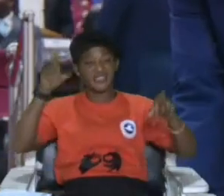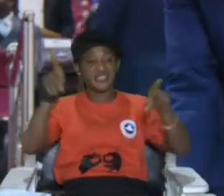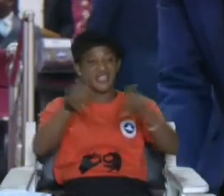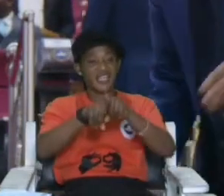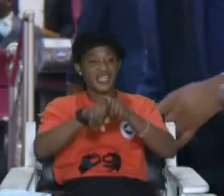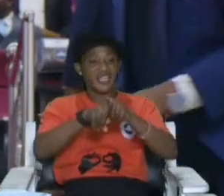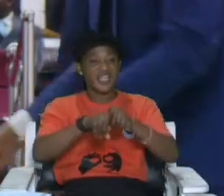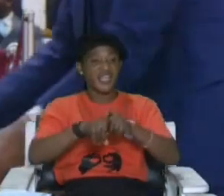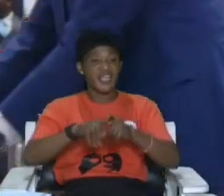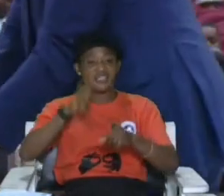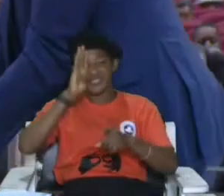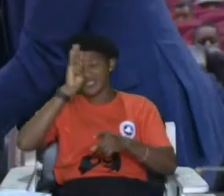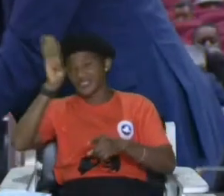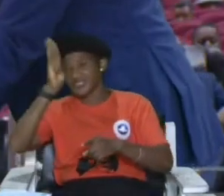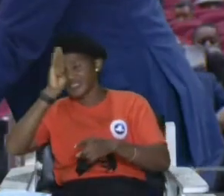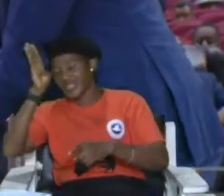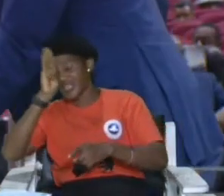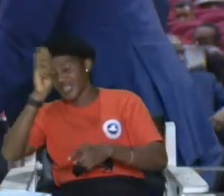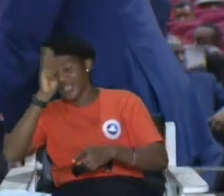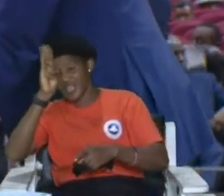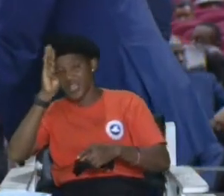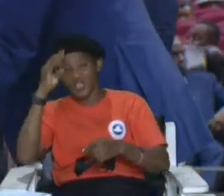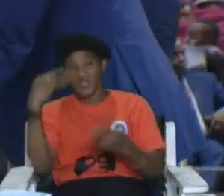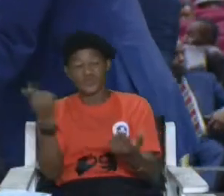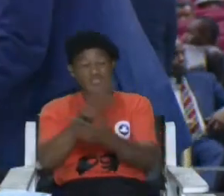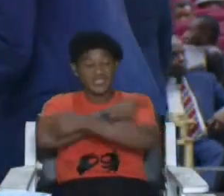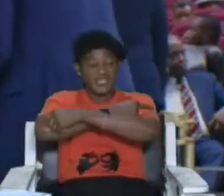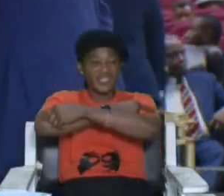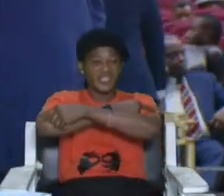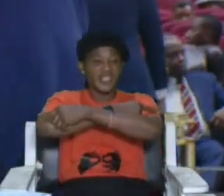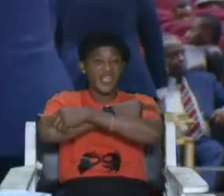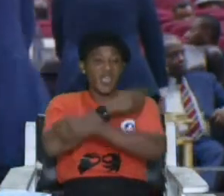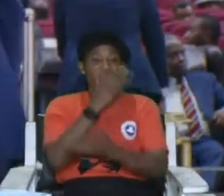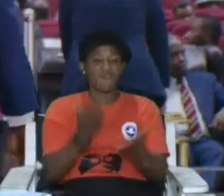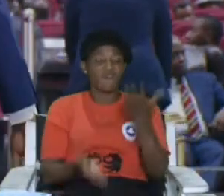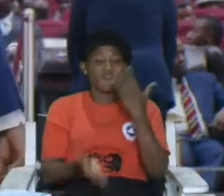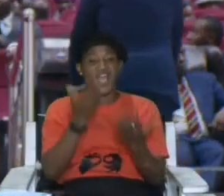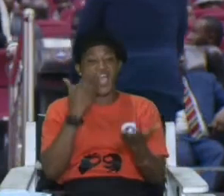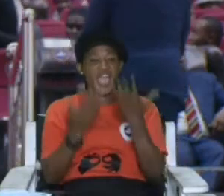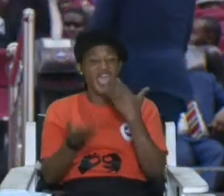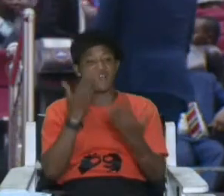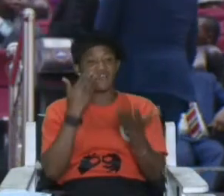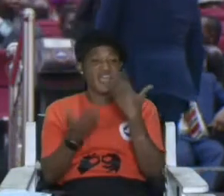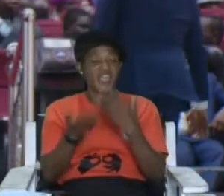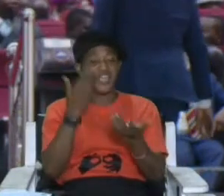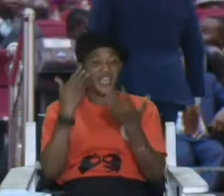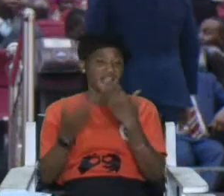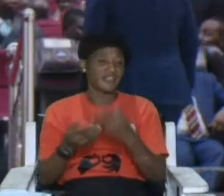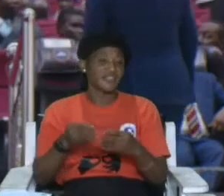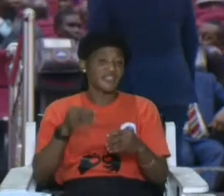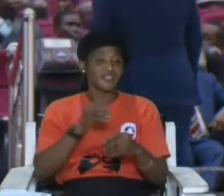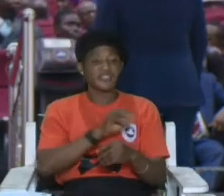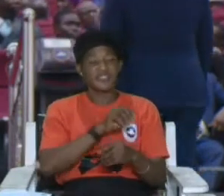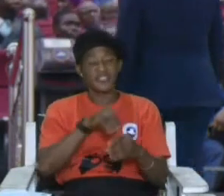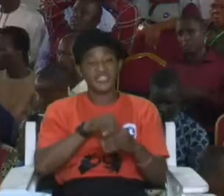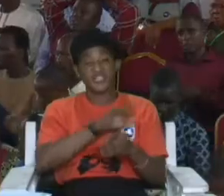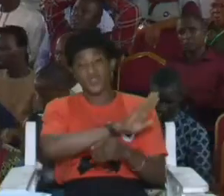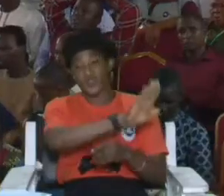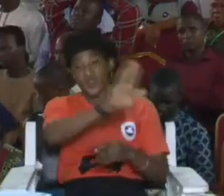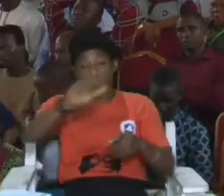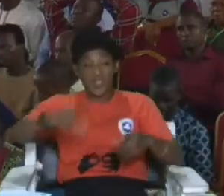today, fire begets fire. And the fire in your life will become bigger.